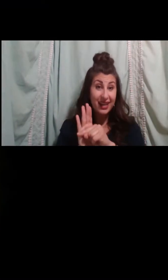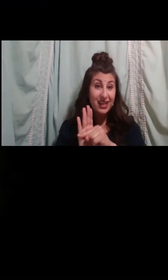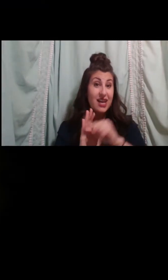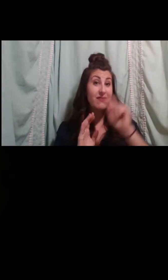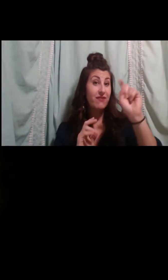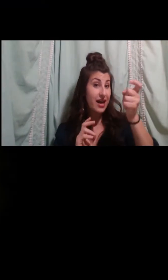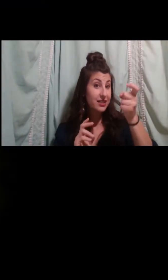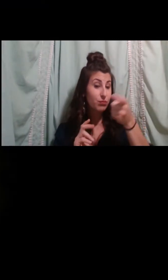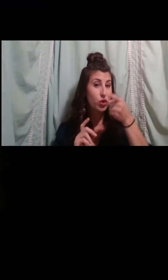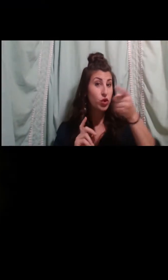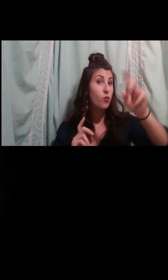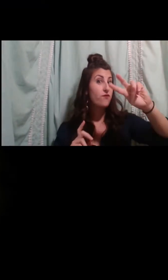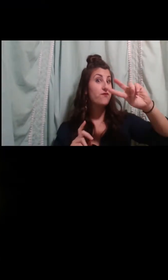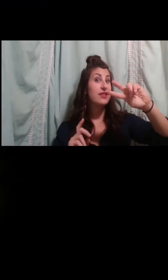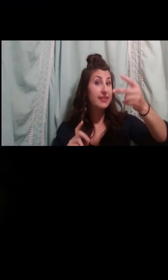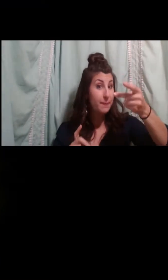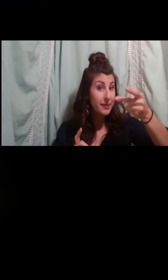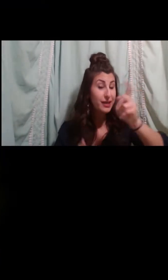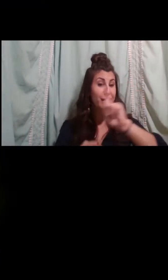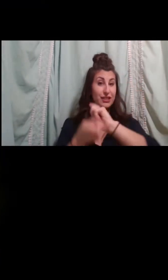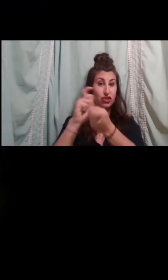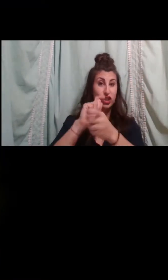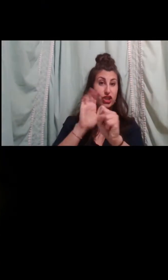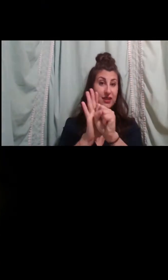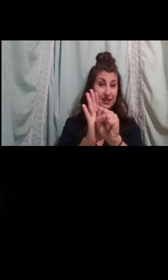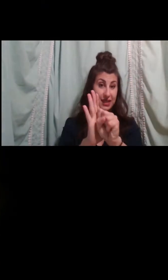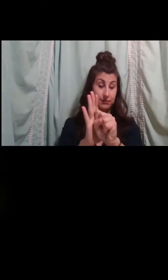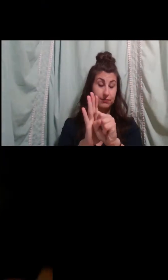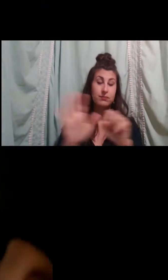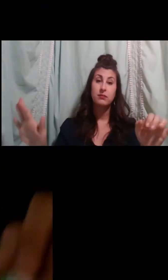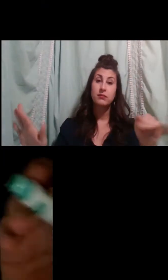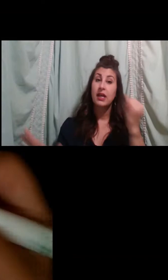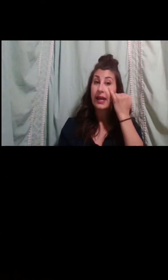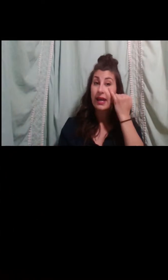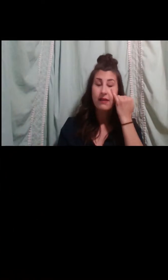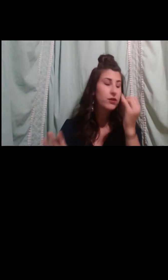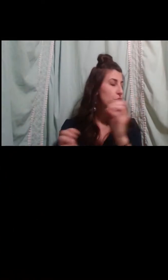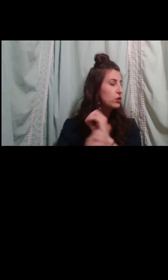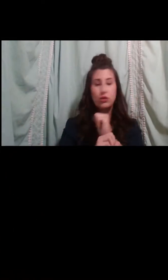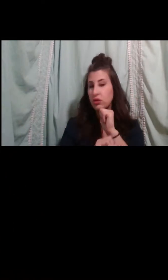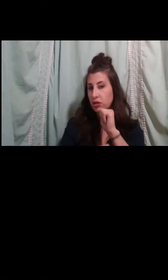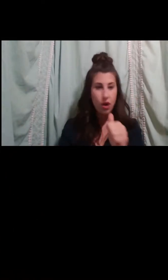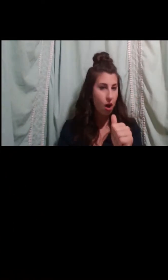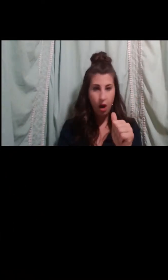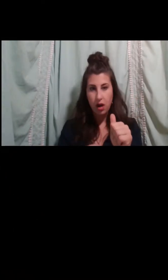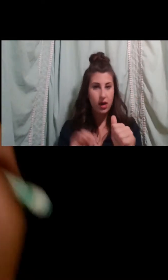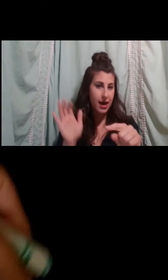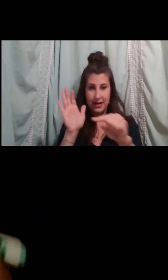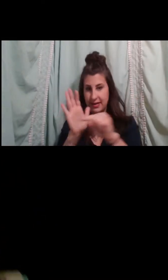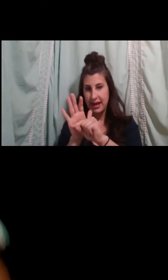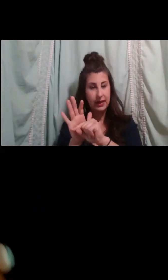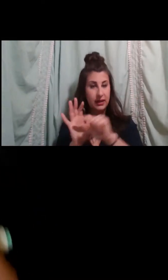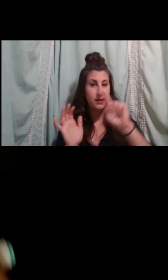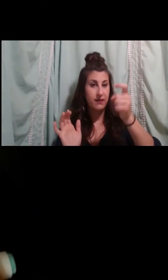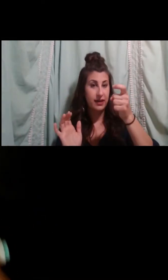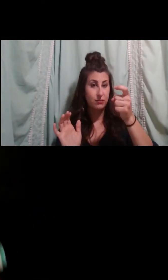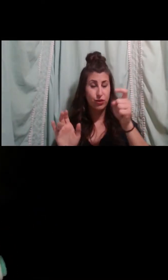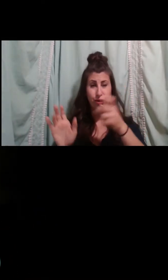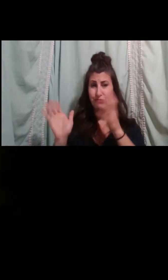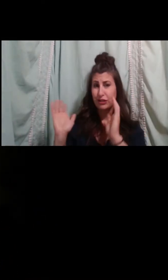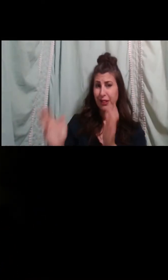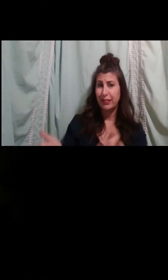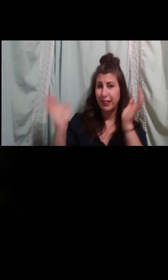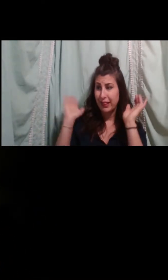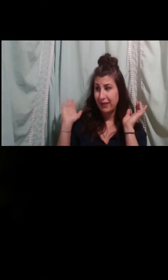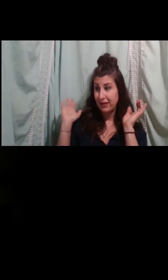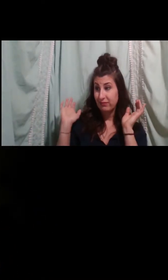exponent, you are going to flip it and change the sign. All right. If there is not a negative exponent, you keep it where